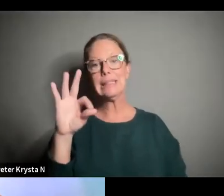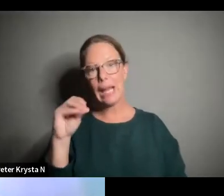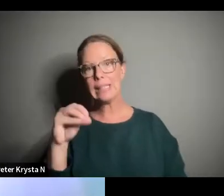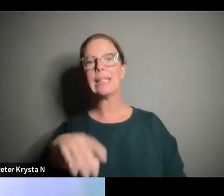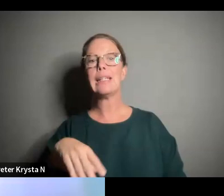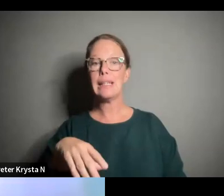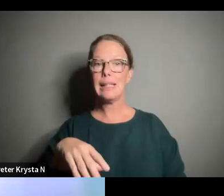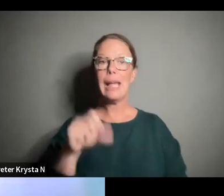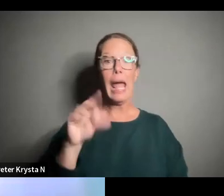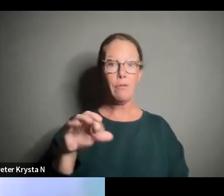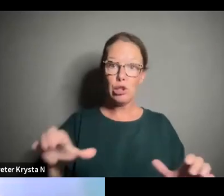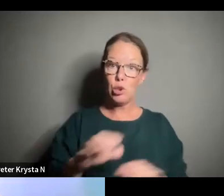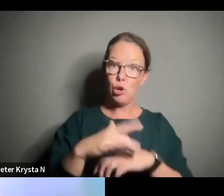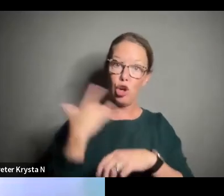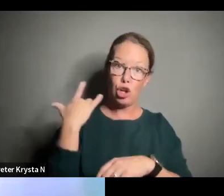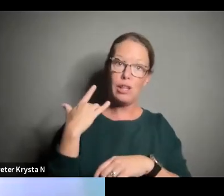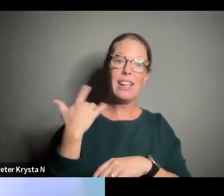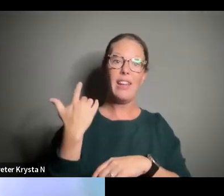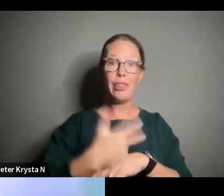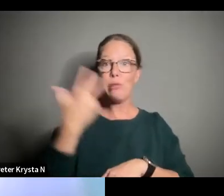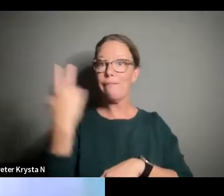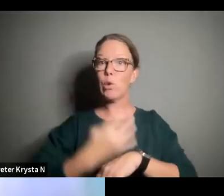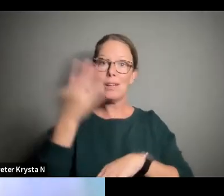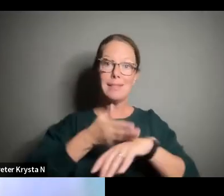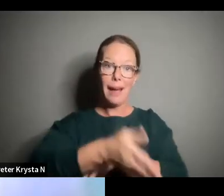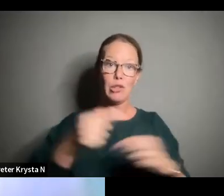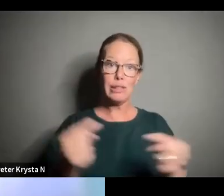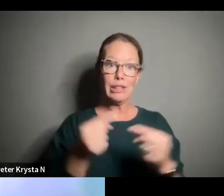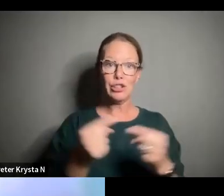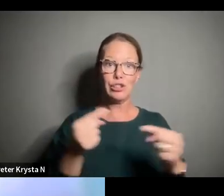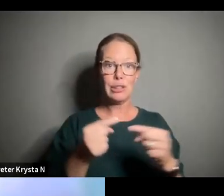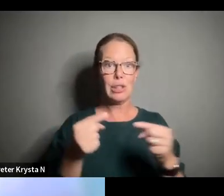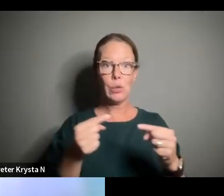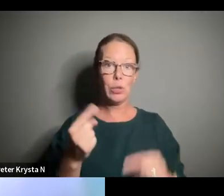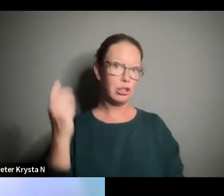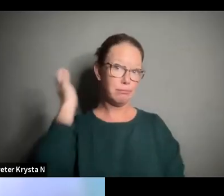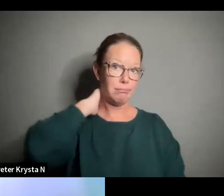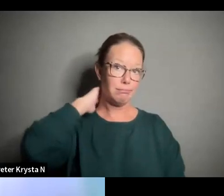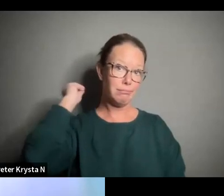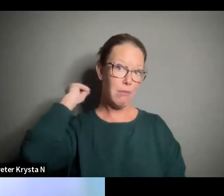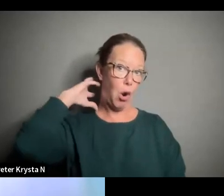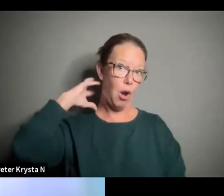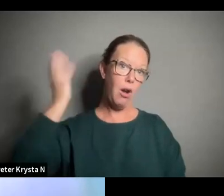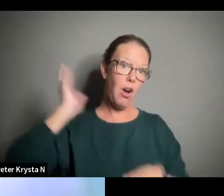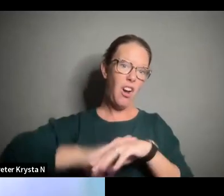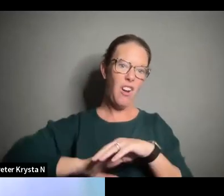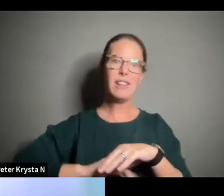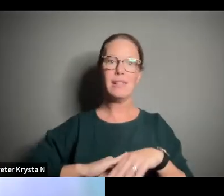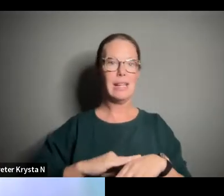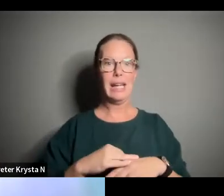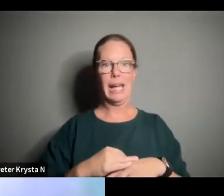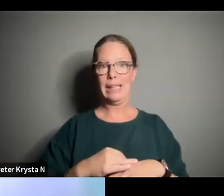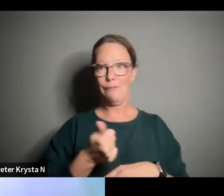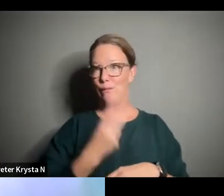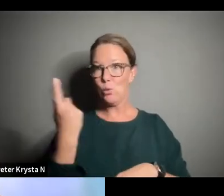If we do this early, 3 to 4 days after your injury, we just turn it on and keep it on. And we wean you off the ventilator within